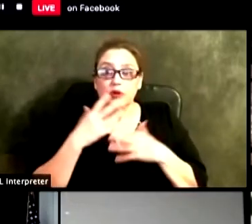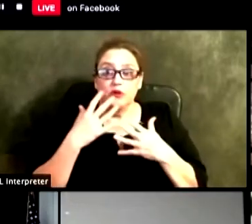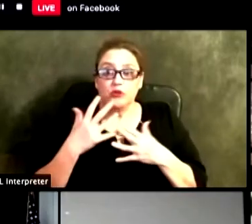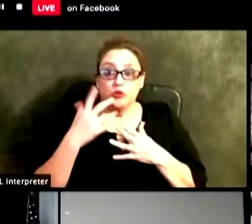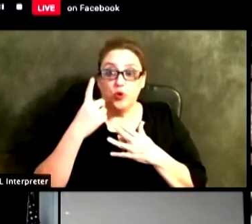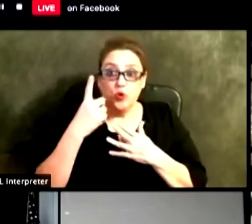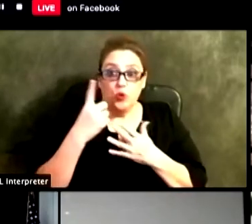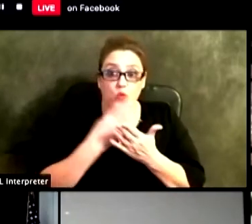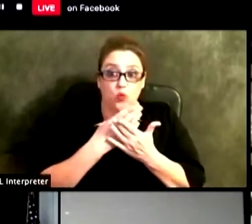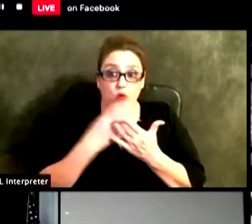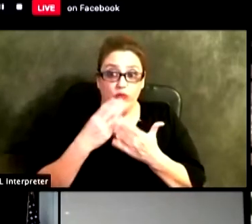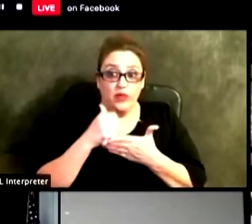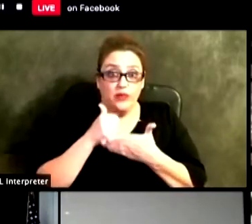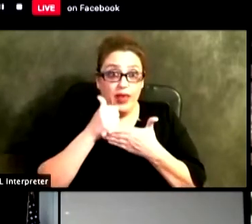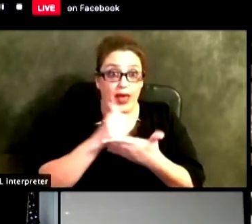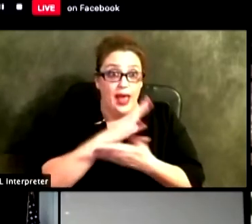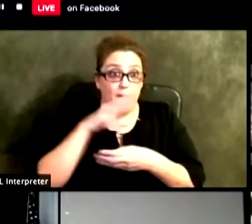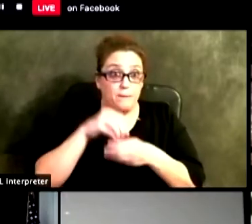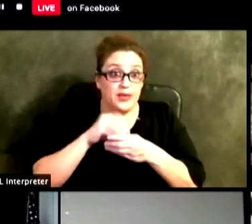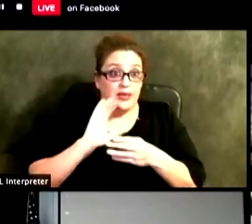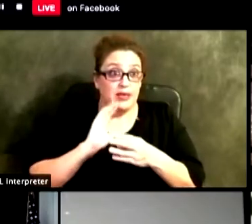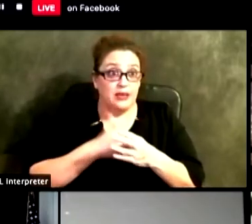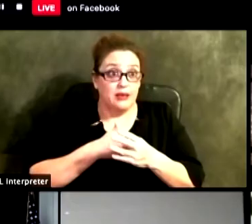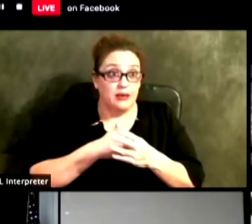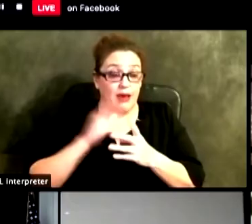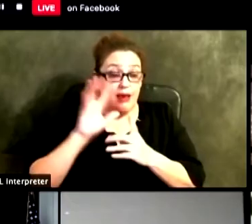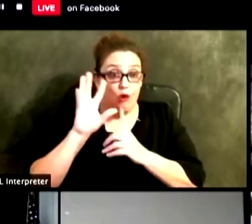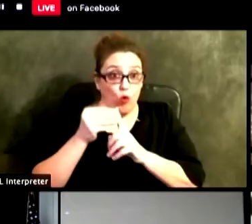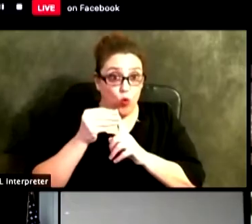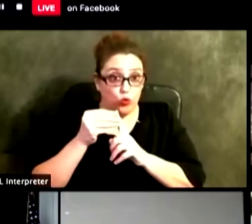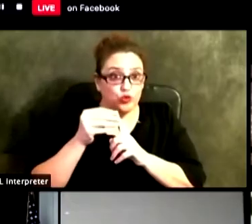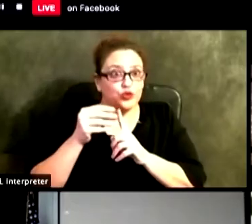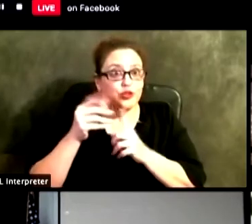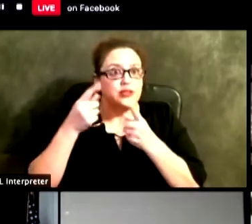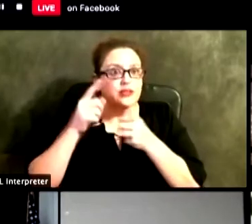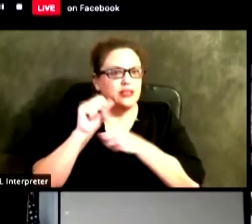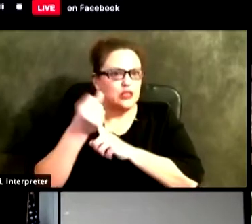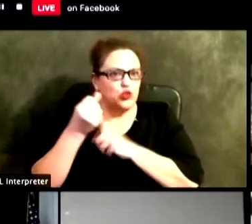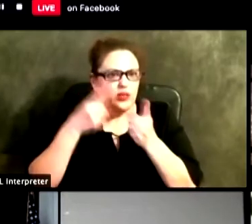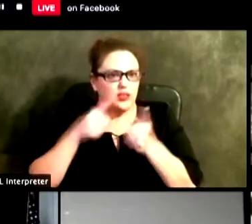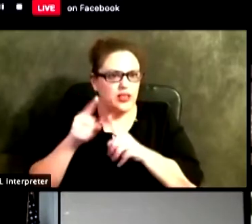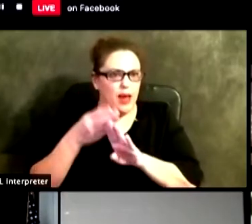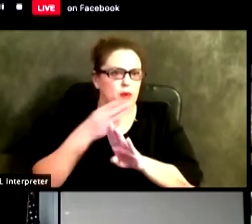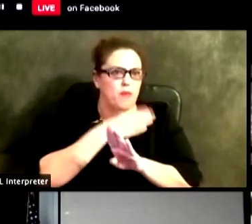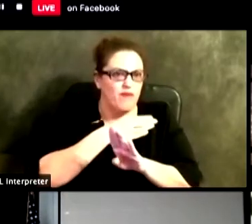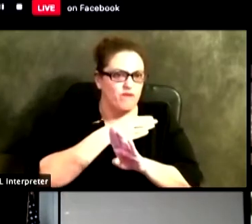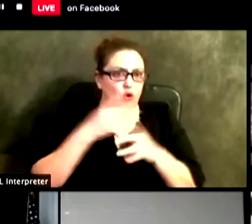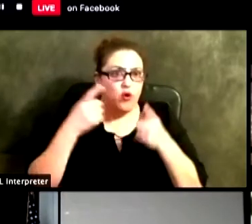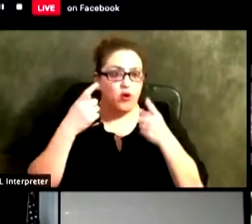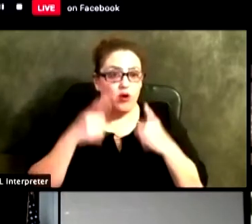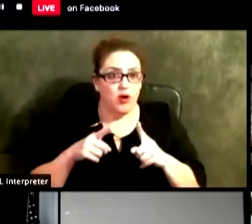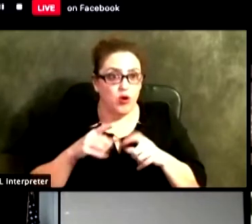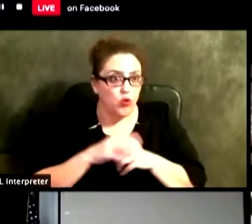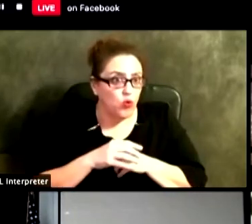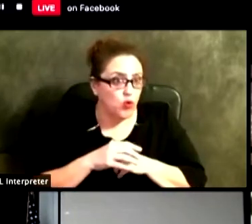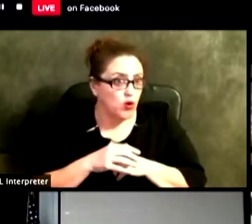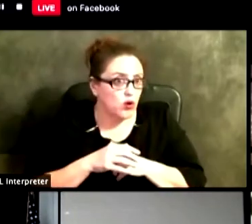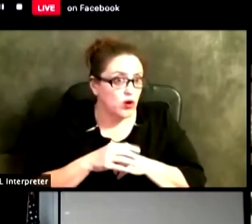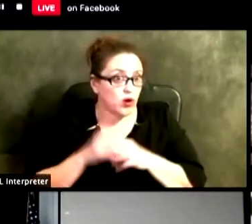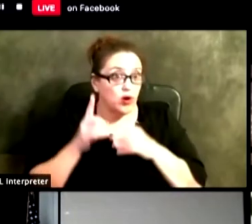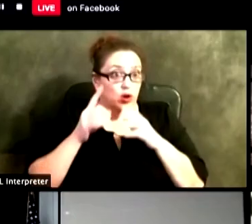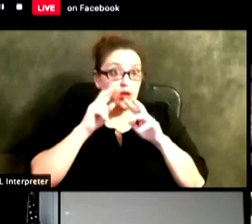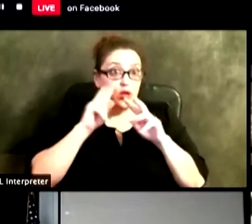that happened in our culture, it's a situation that has happened before, where to look a person in